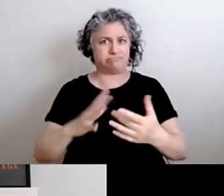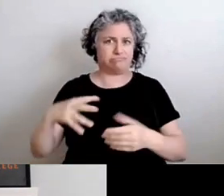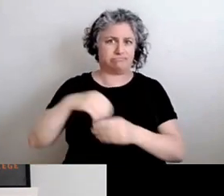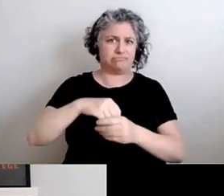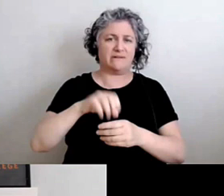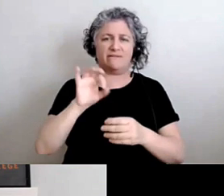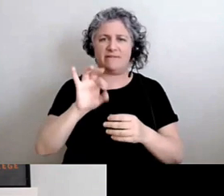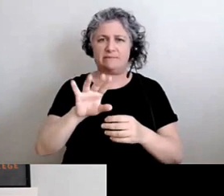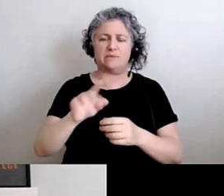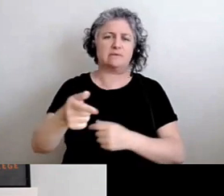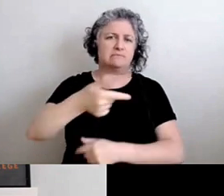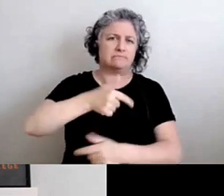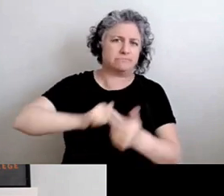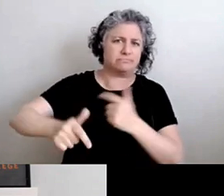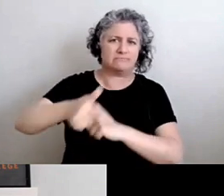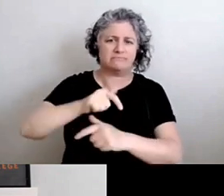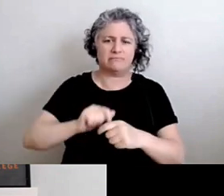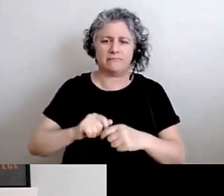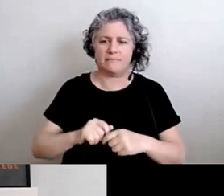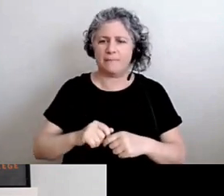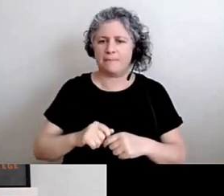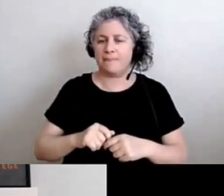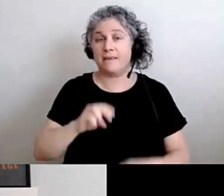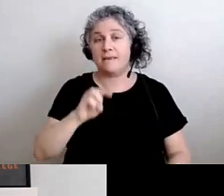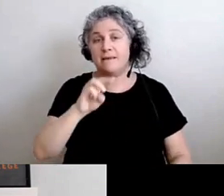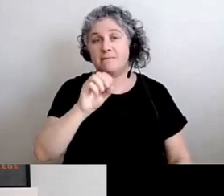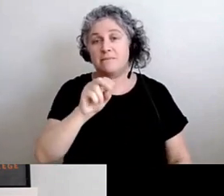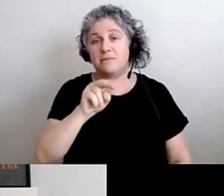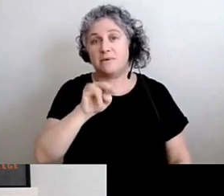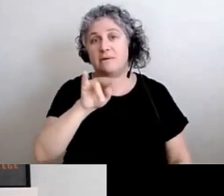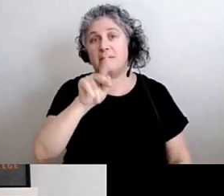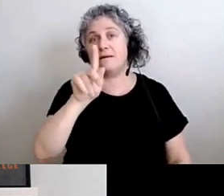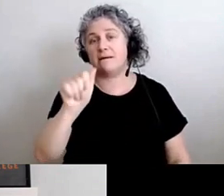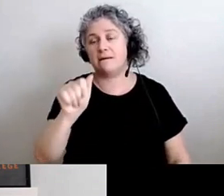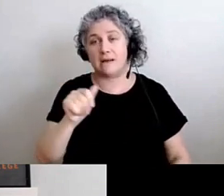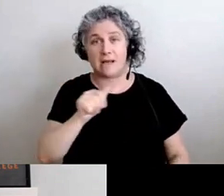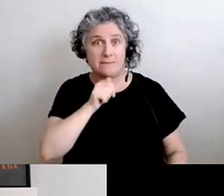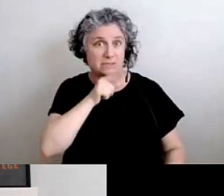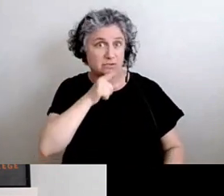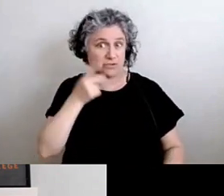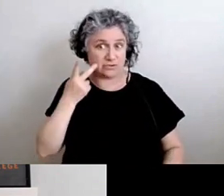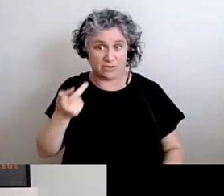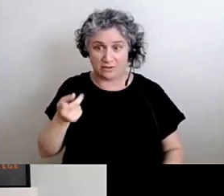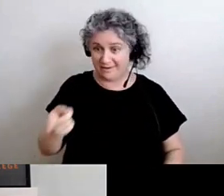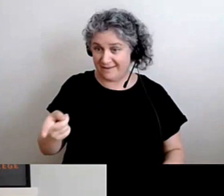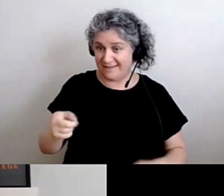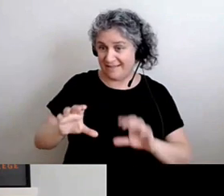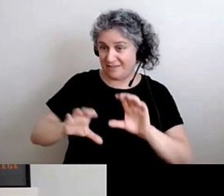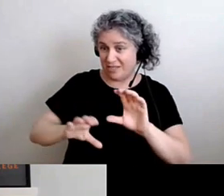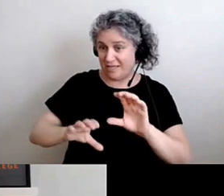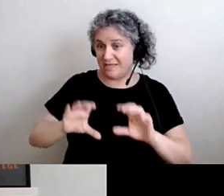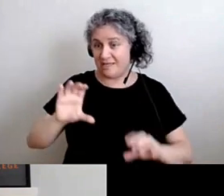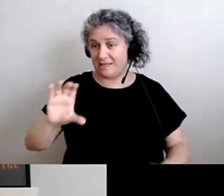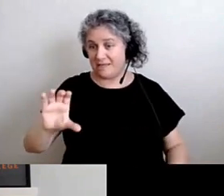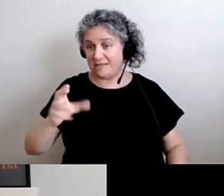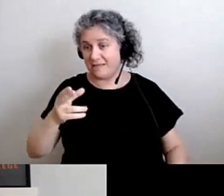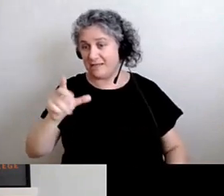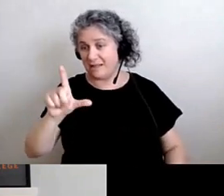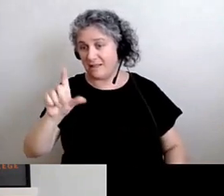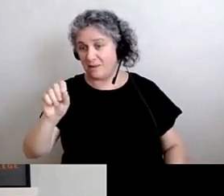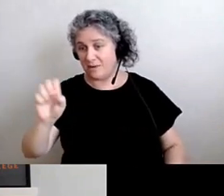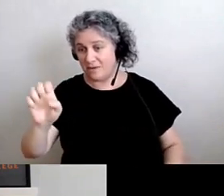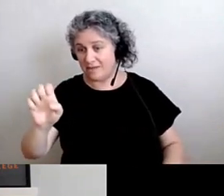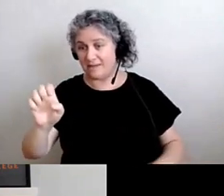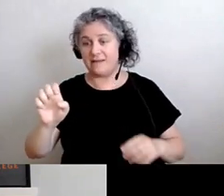stuff. And I'm not sure if you saw in the chat for our session, Chloe just shared that she found Google Forms